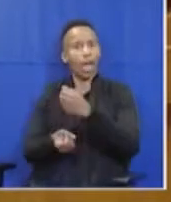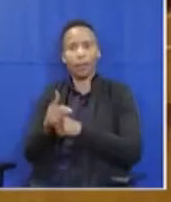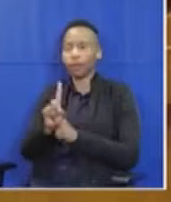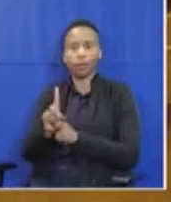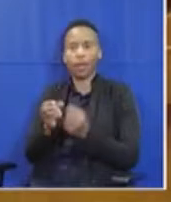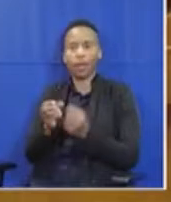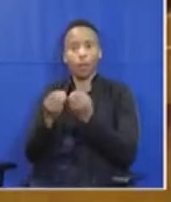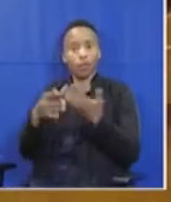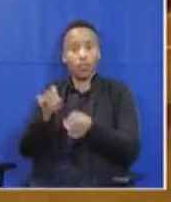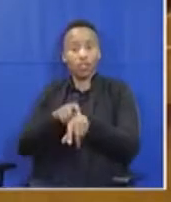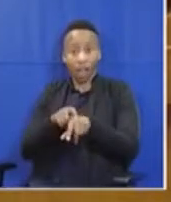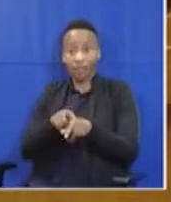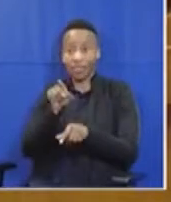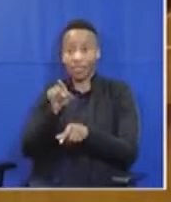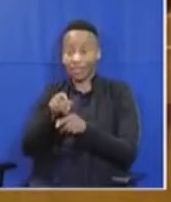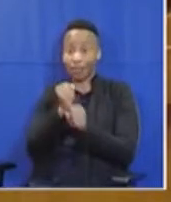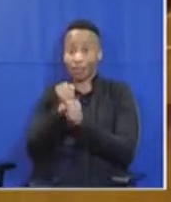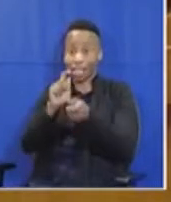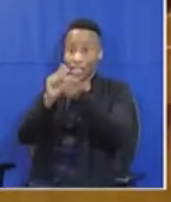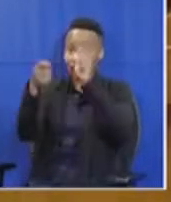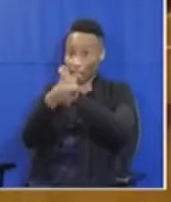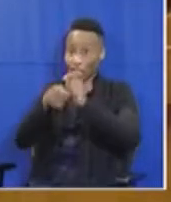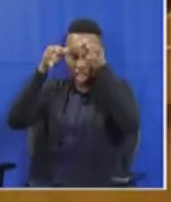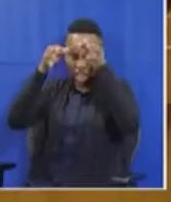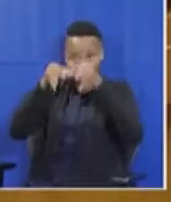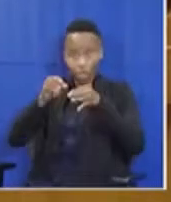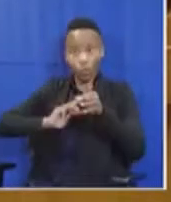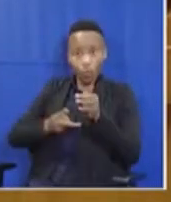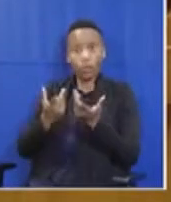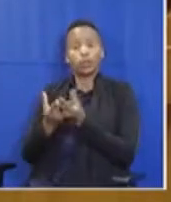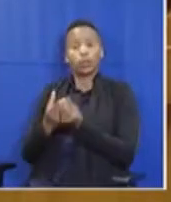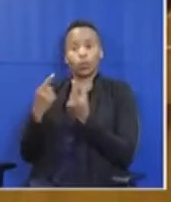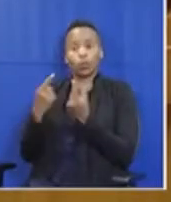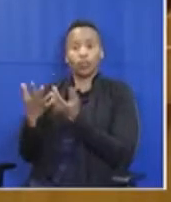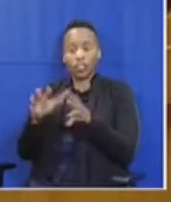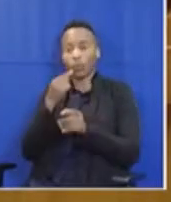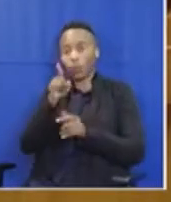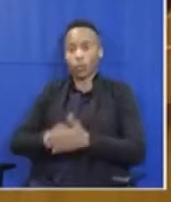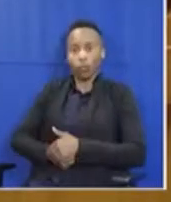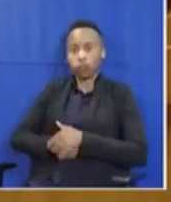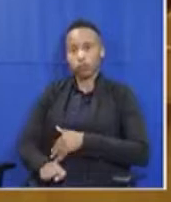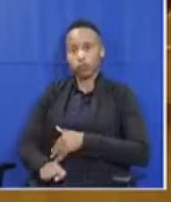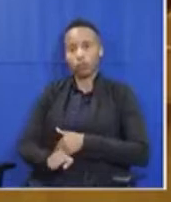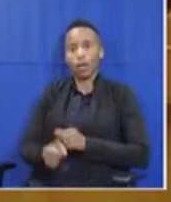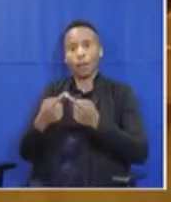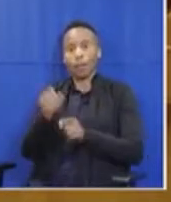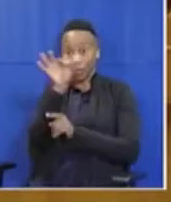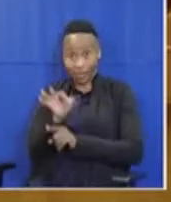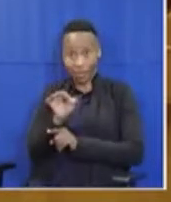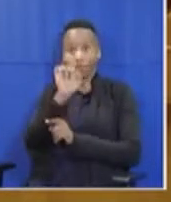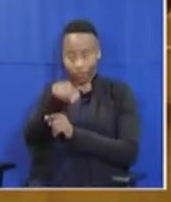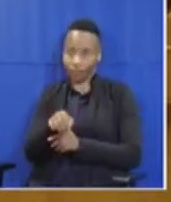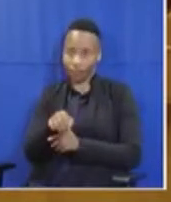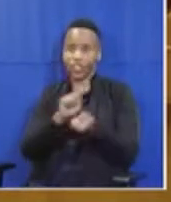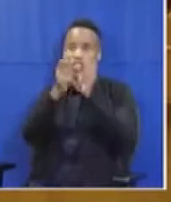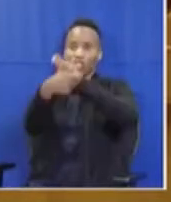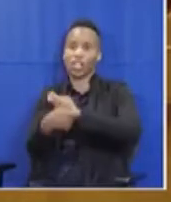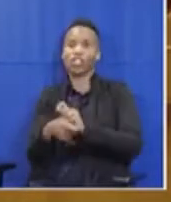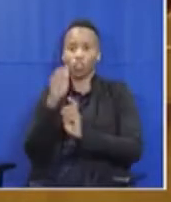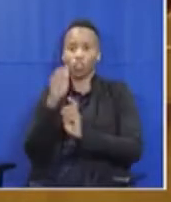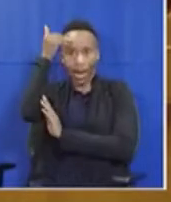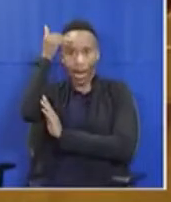often result in a change regarding the decision already taken to abort, but a percentage of women do change their minds